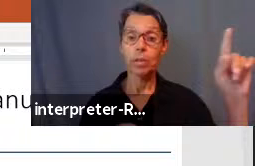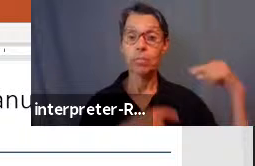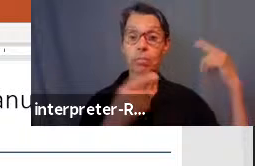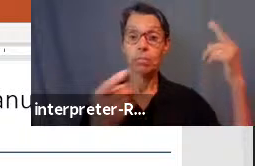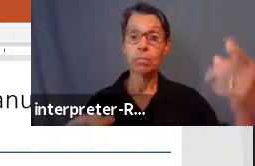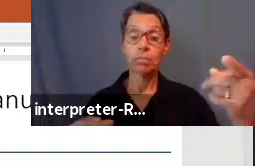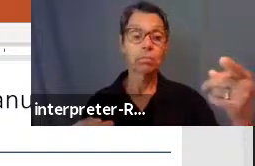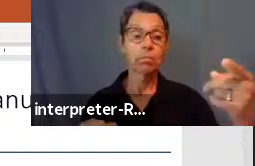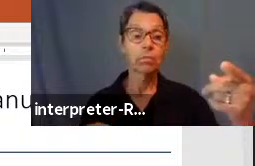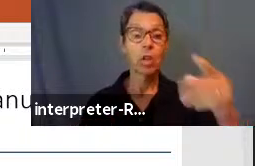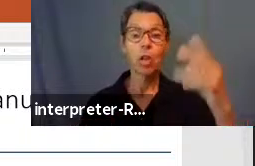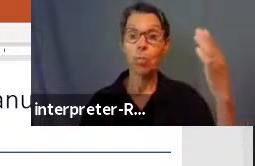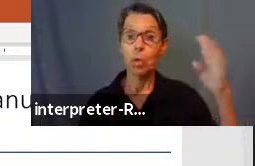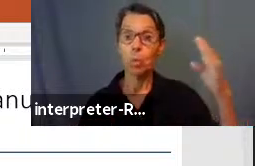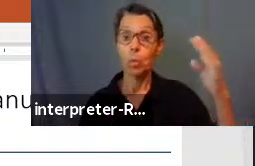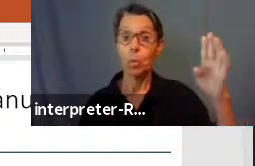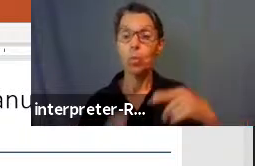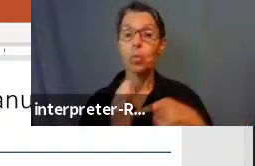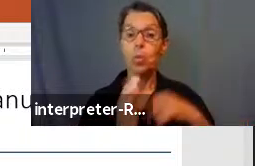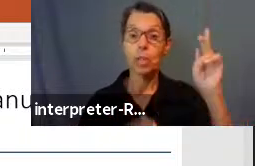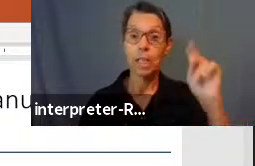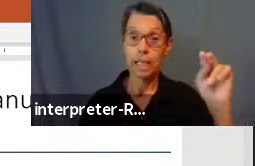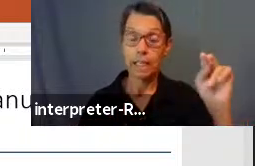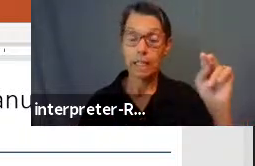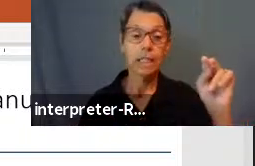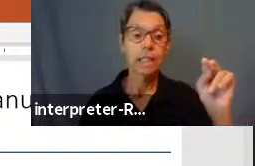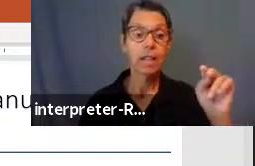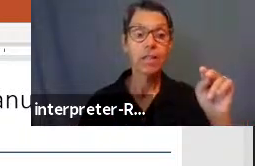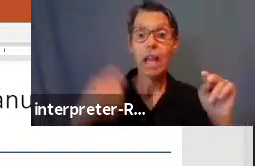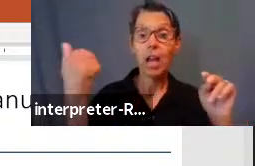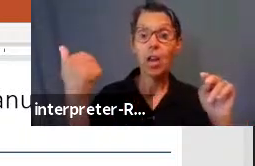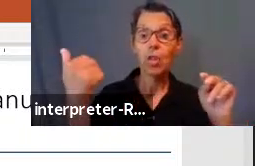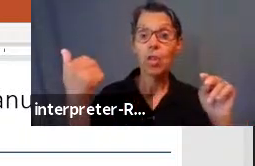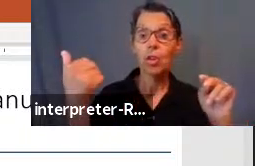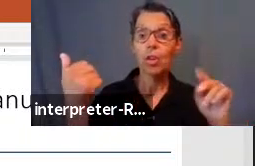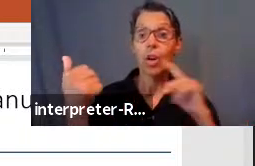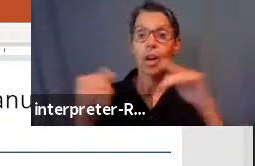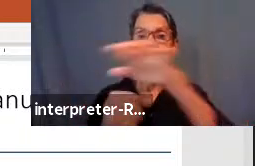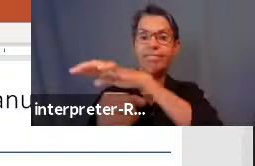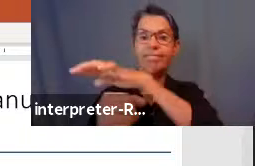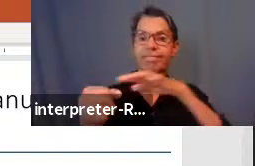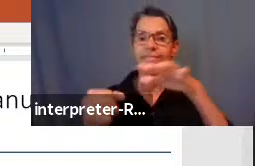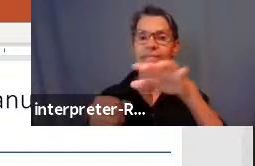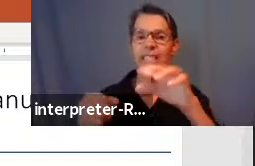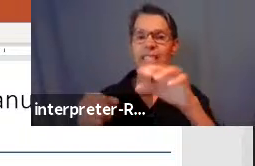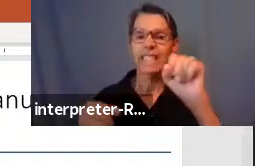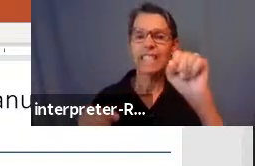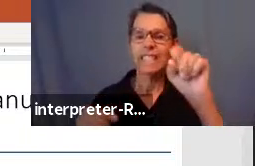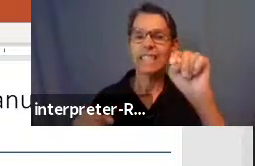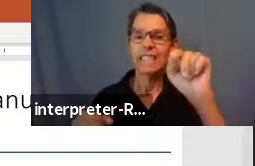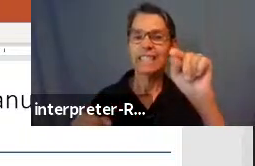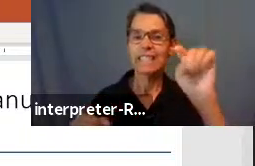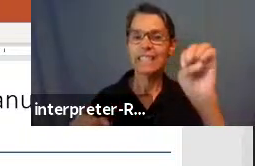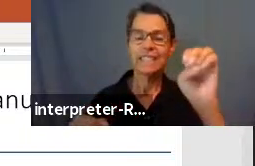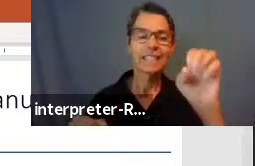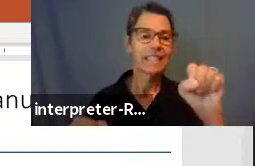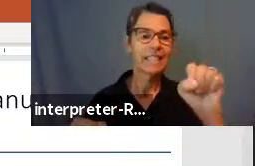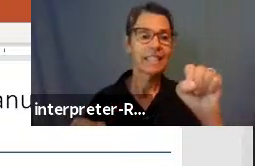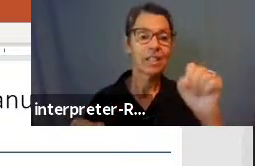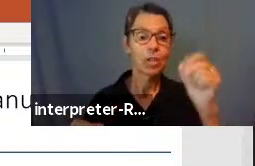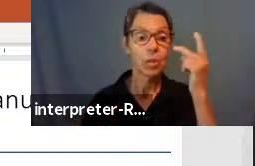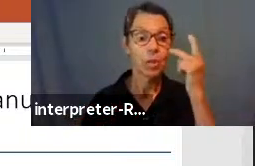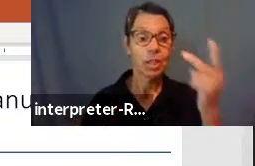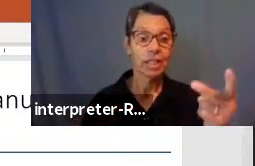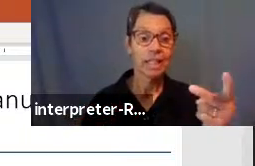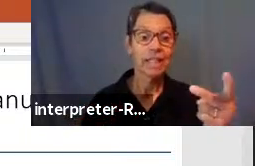represents cases in Kansas, and the other lines are rates in the surrounding states. And what you can see is that we had a big peak